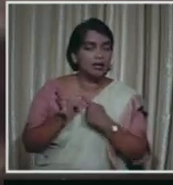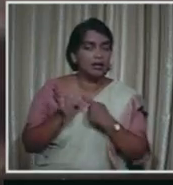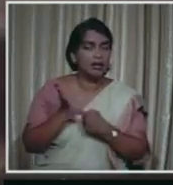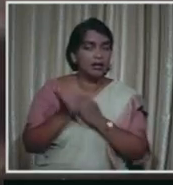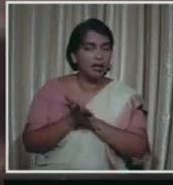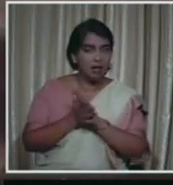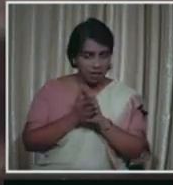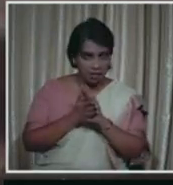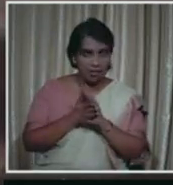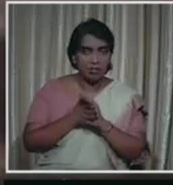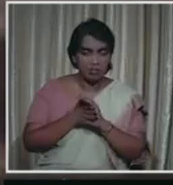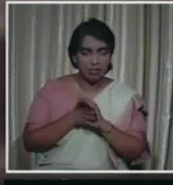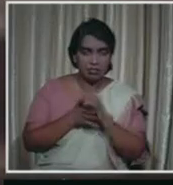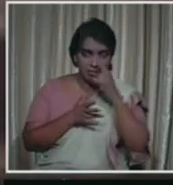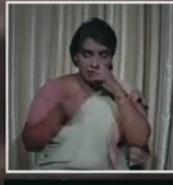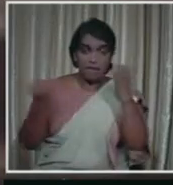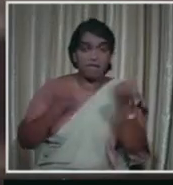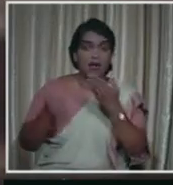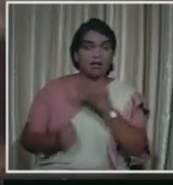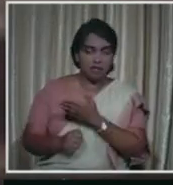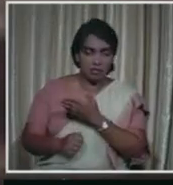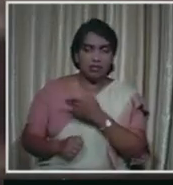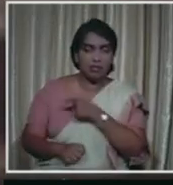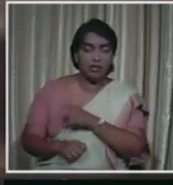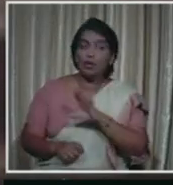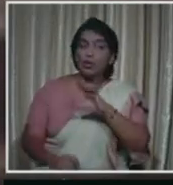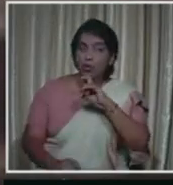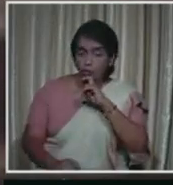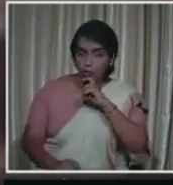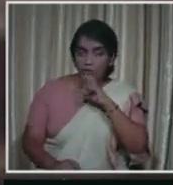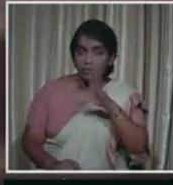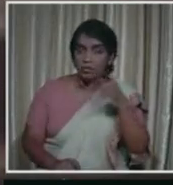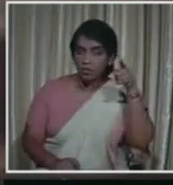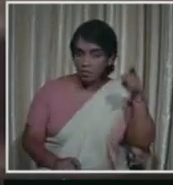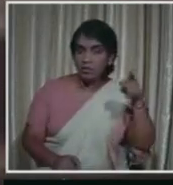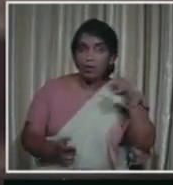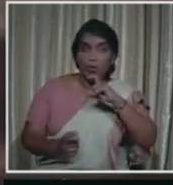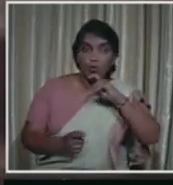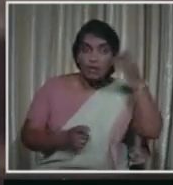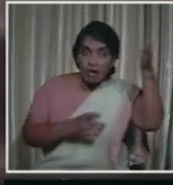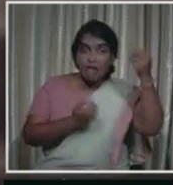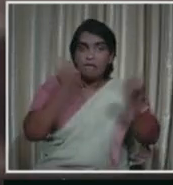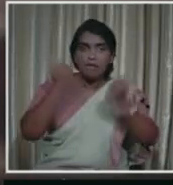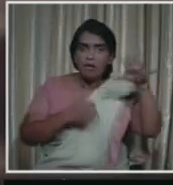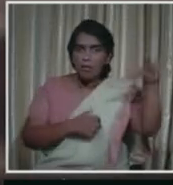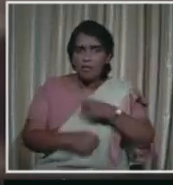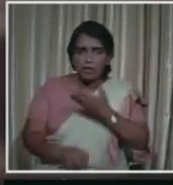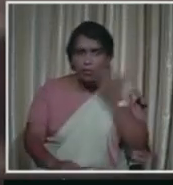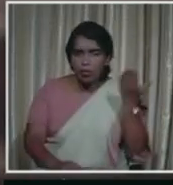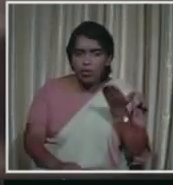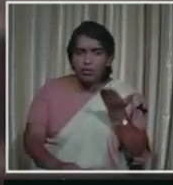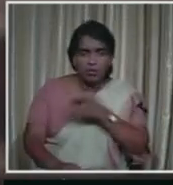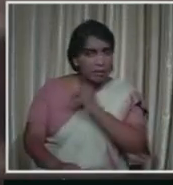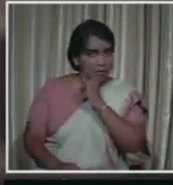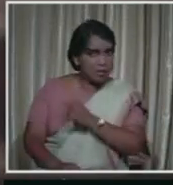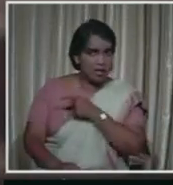a production be used by a politician here? The garu kadana kathumani ma etuma inna nisa na oba tumara meka honda na enisa meka